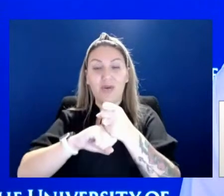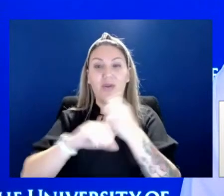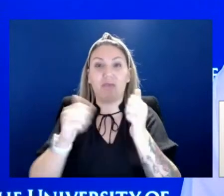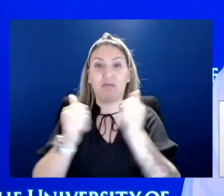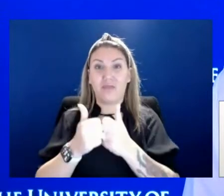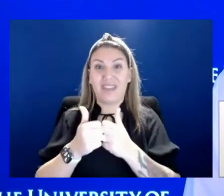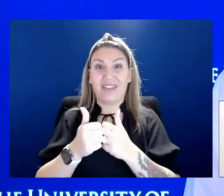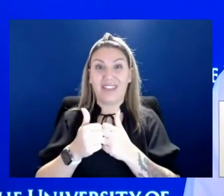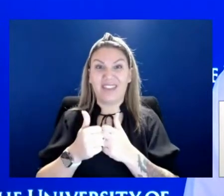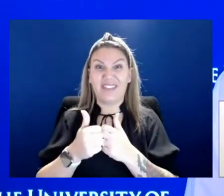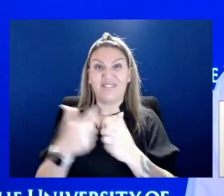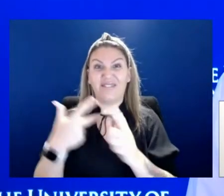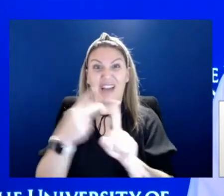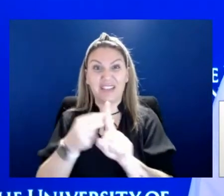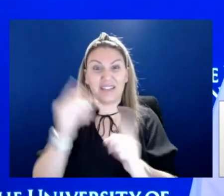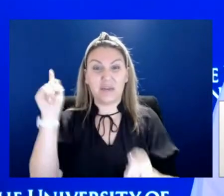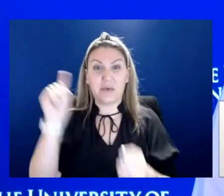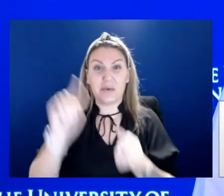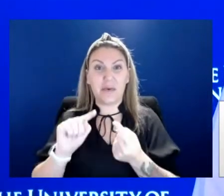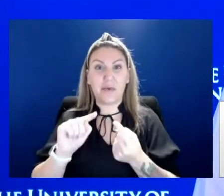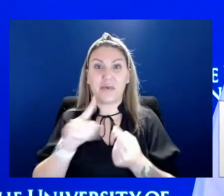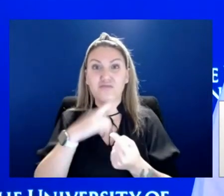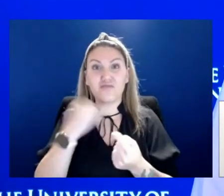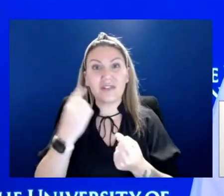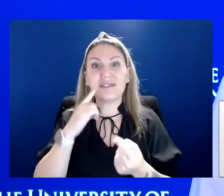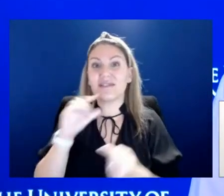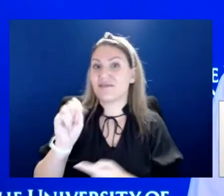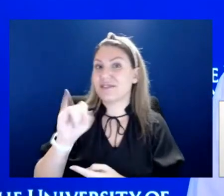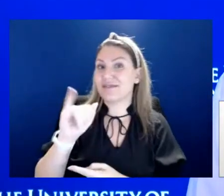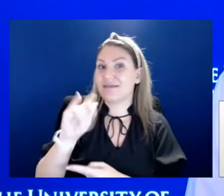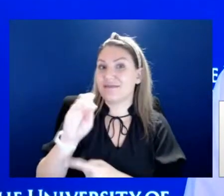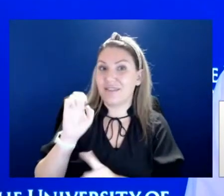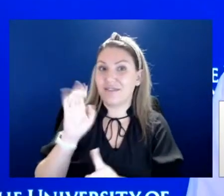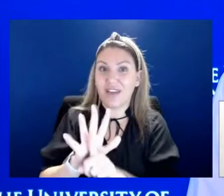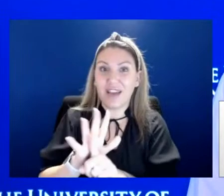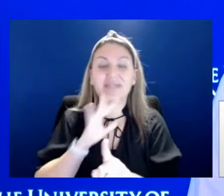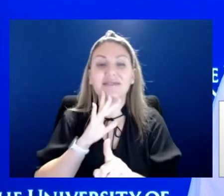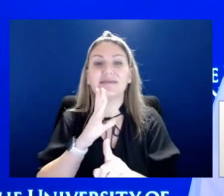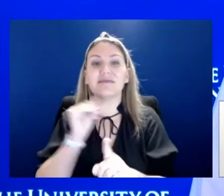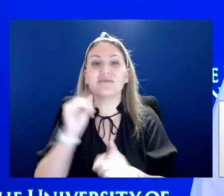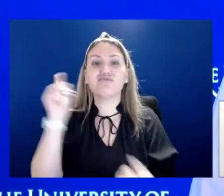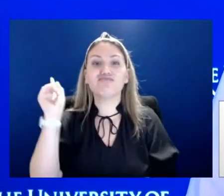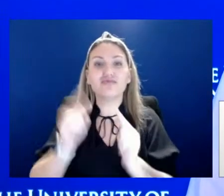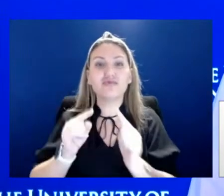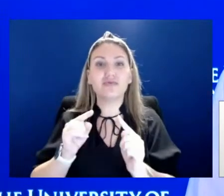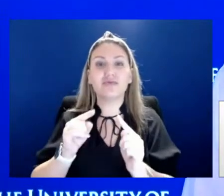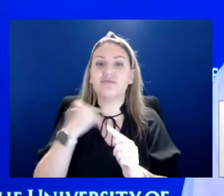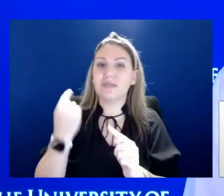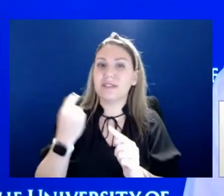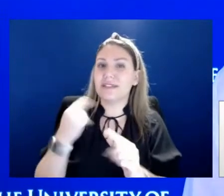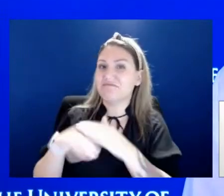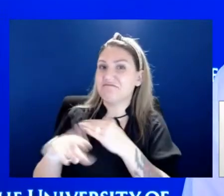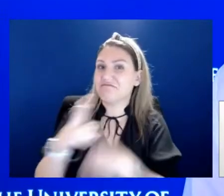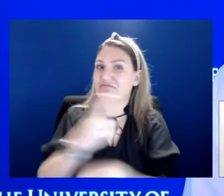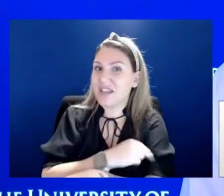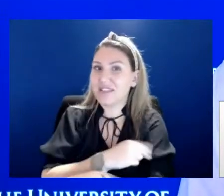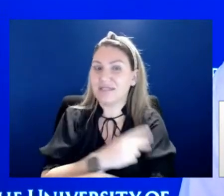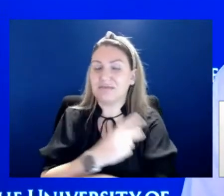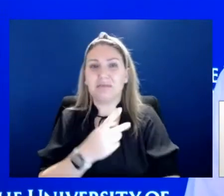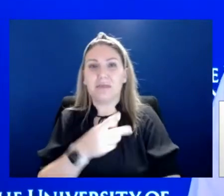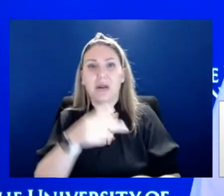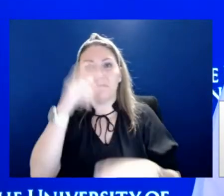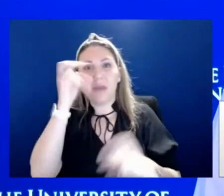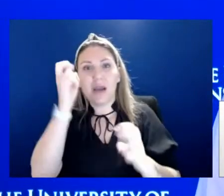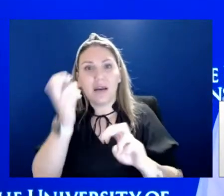you have reduced risk of side effects, you have reduced risk of hospitalization, severe disease and death, reduced risk of long